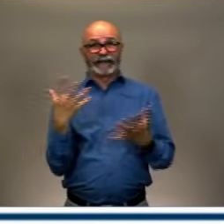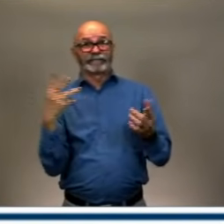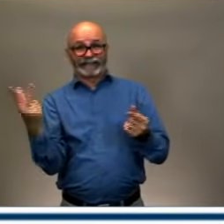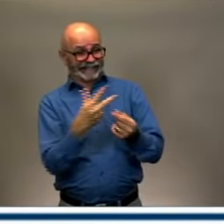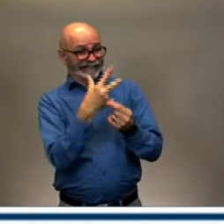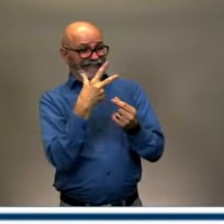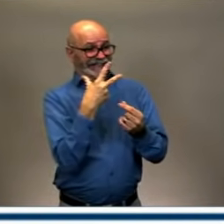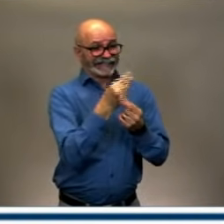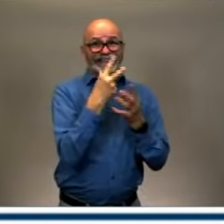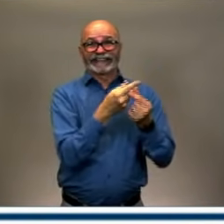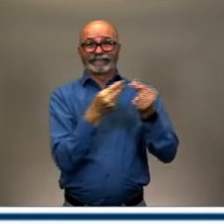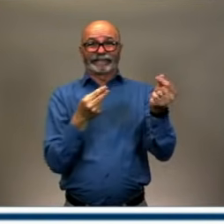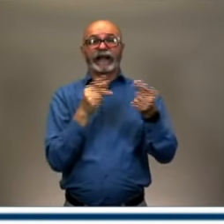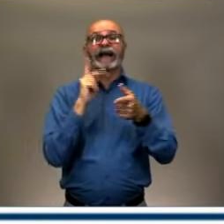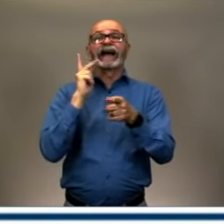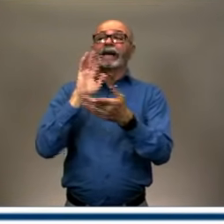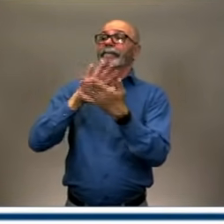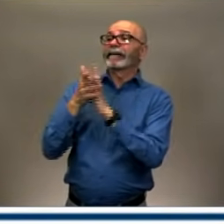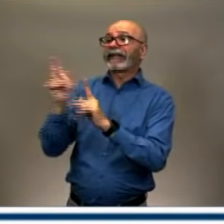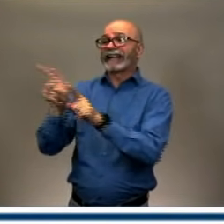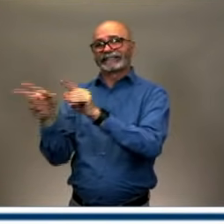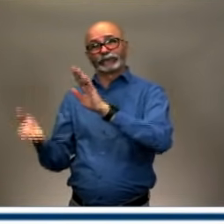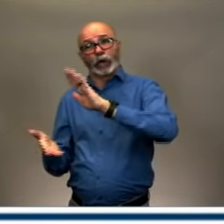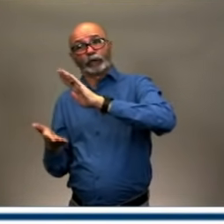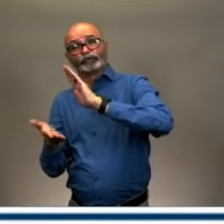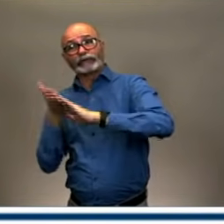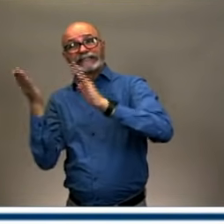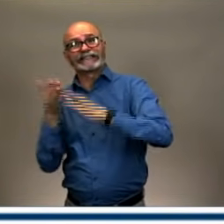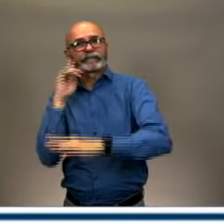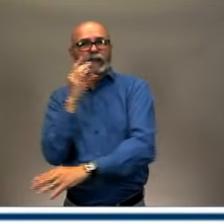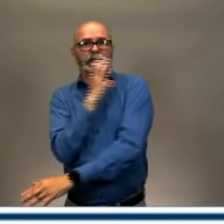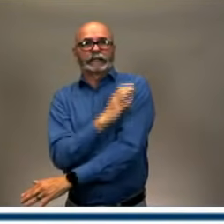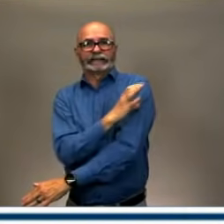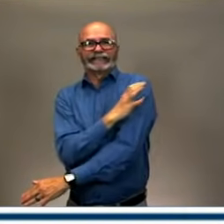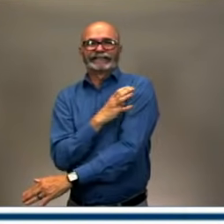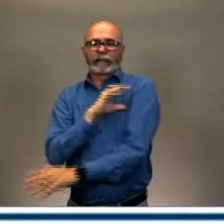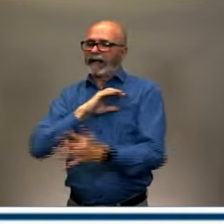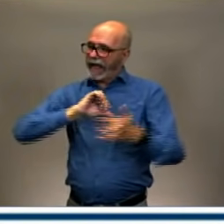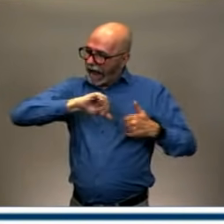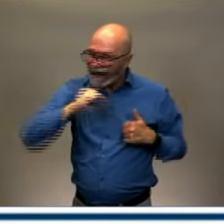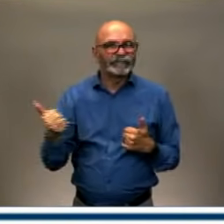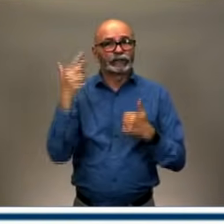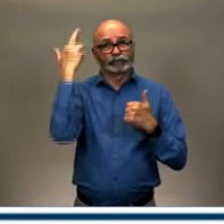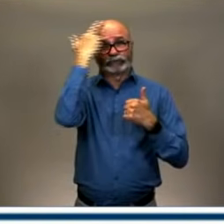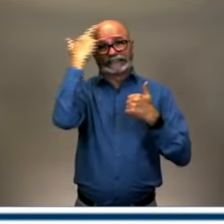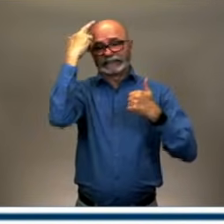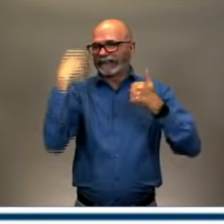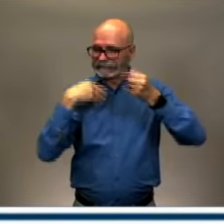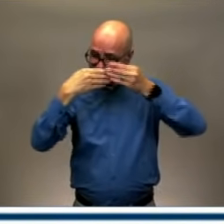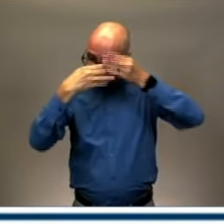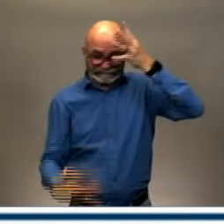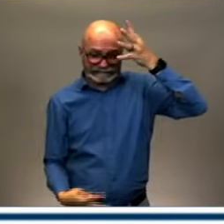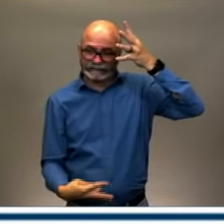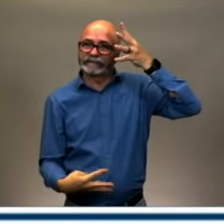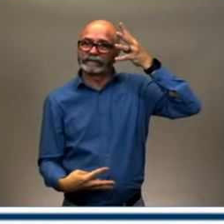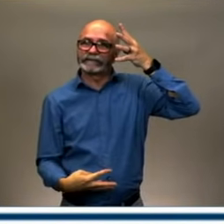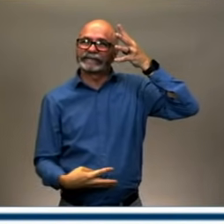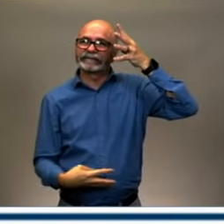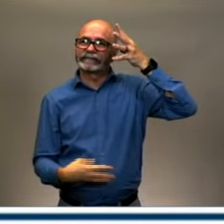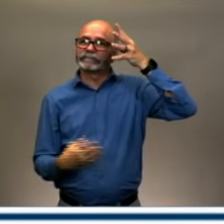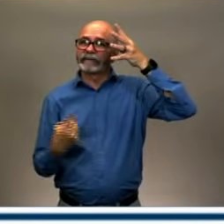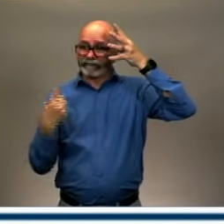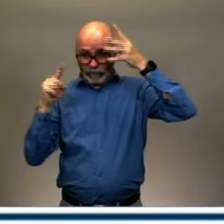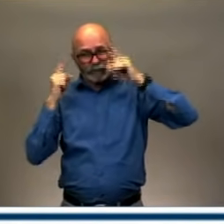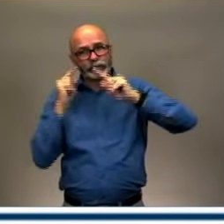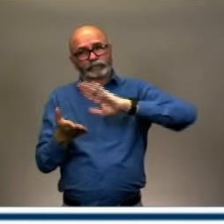people to a whole range of other work that has to happen to successfully run a clinic.